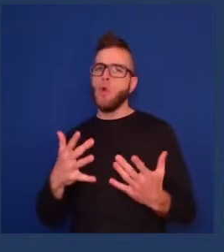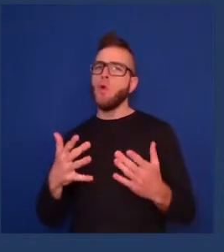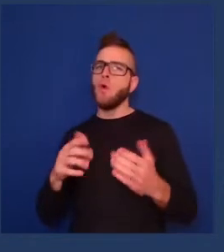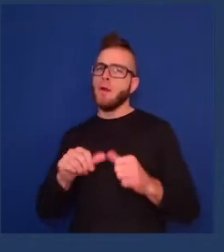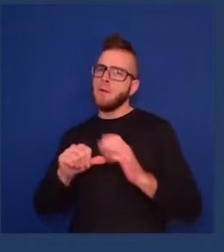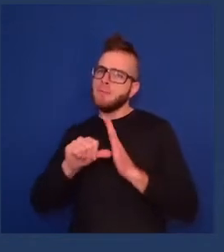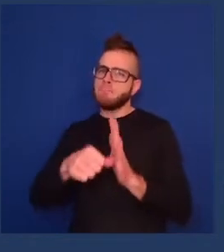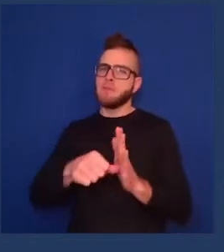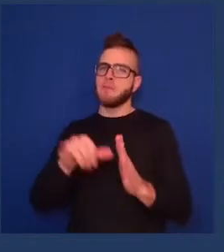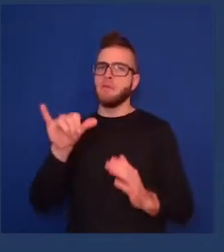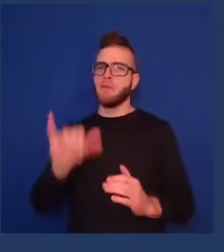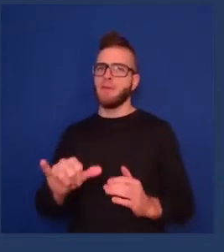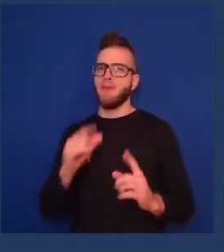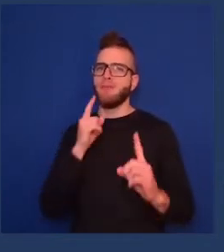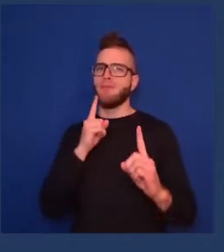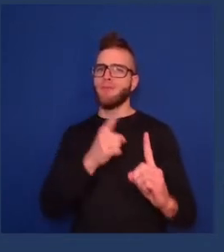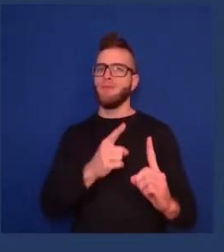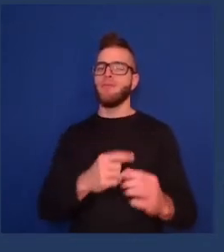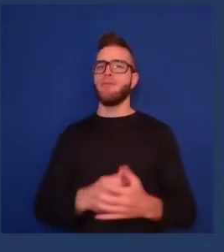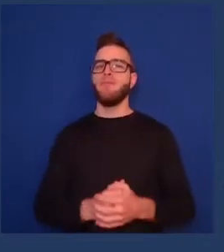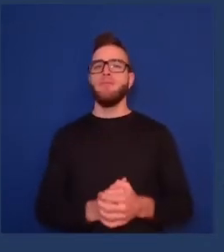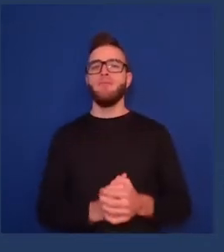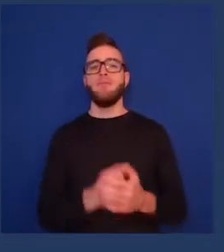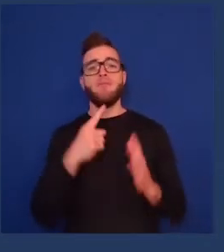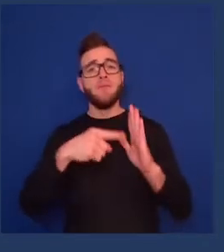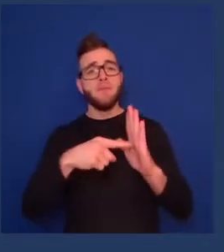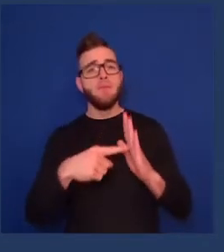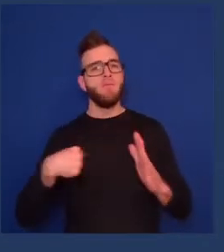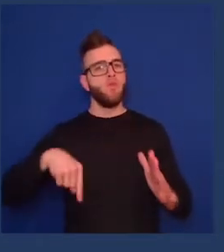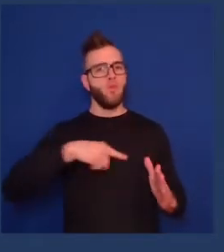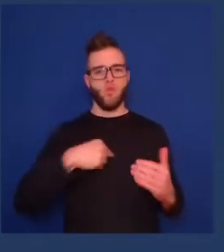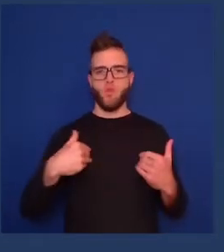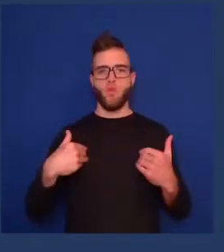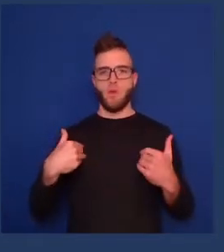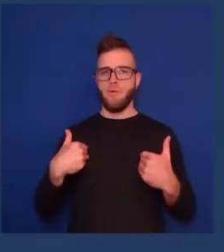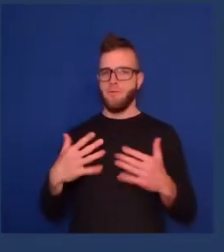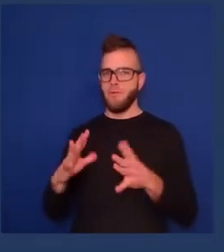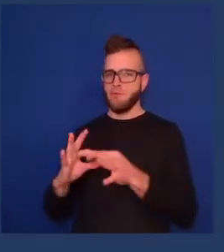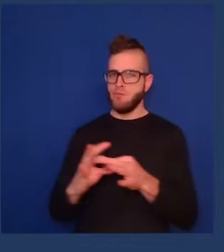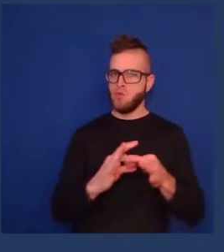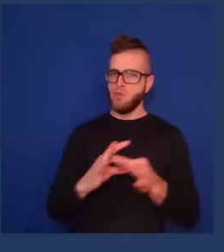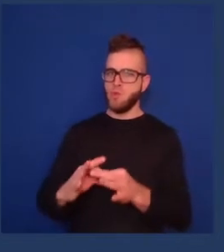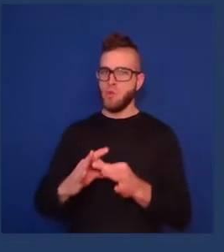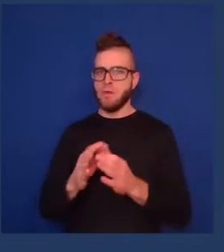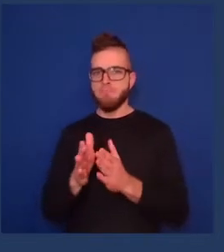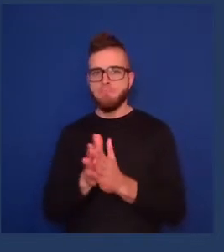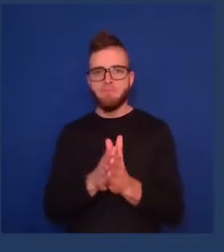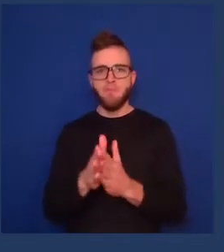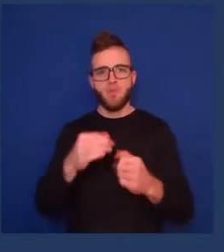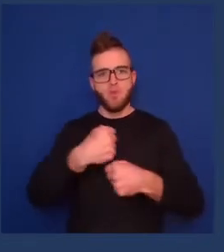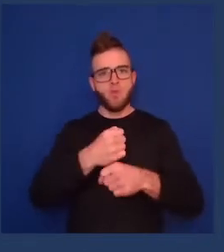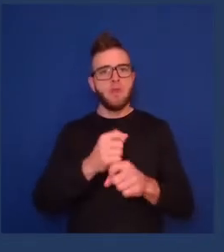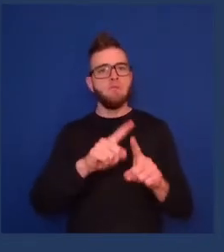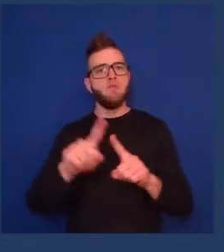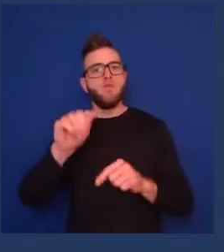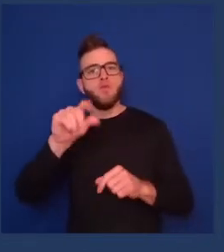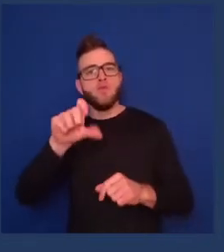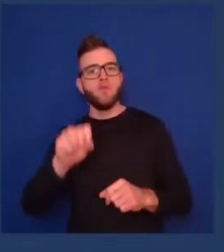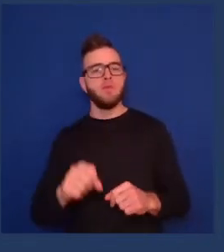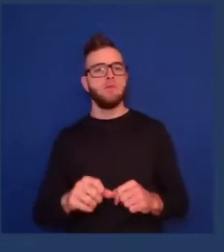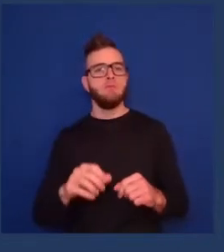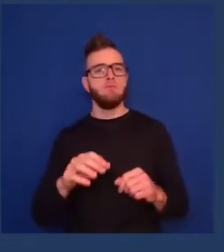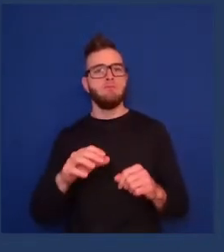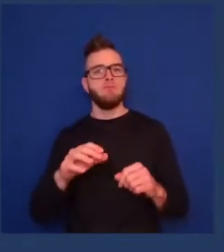really emphasized that. For example, we have a joint interest in creating the tools and